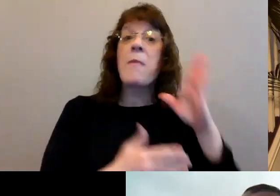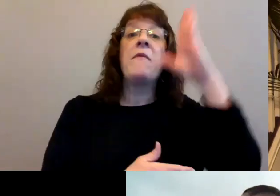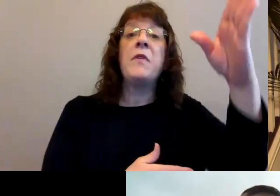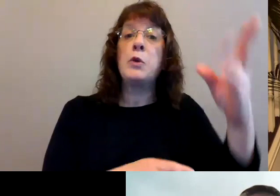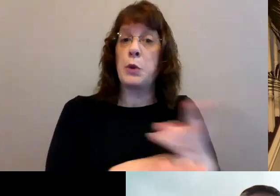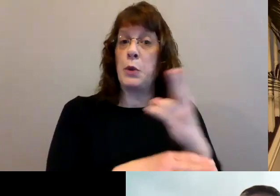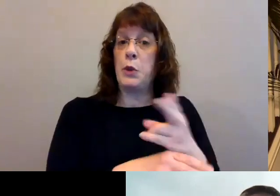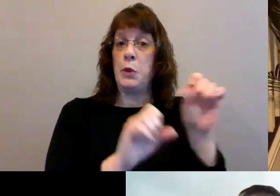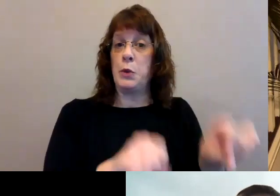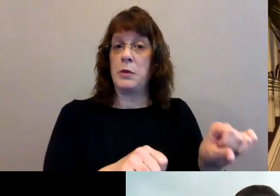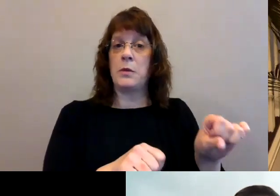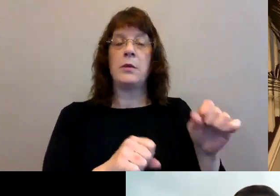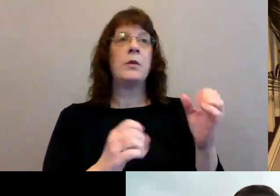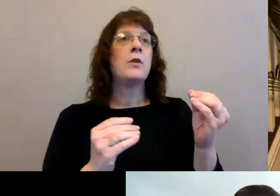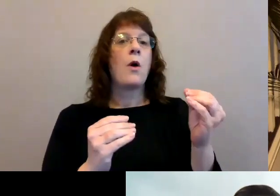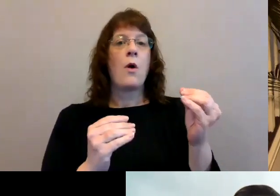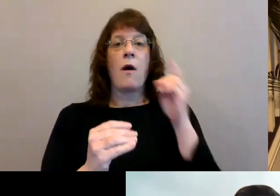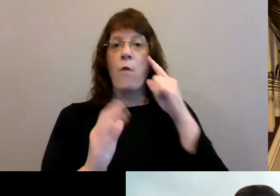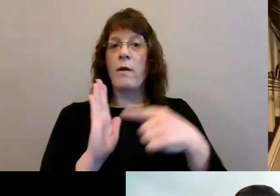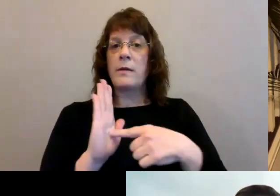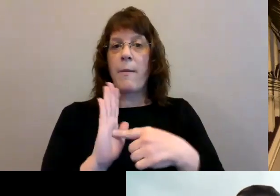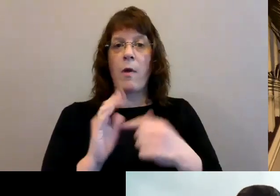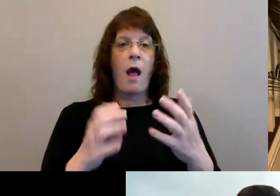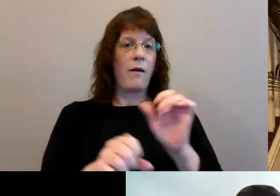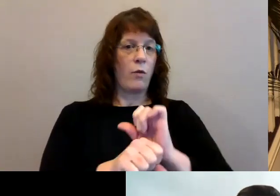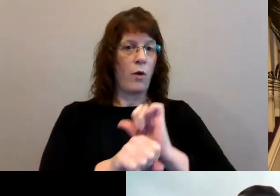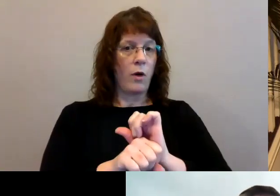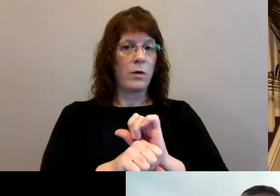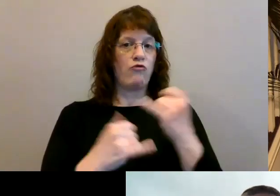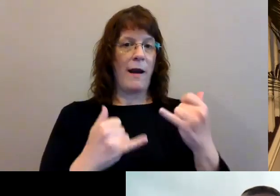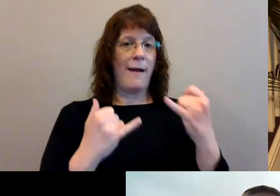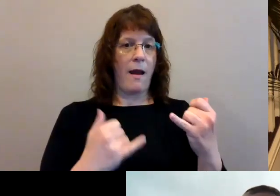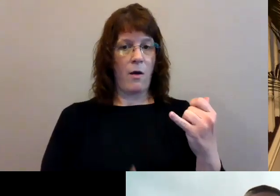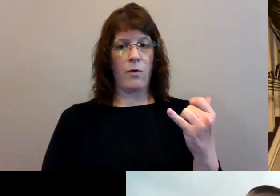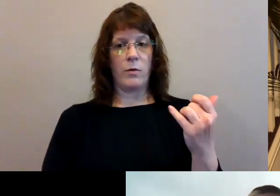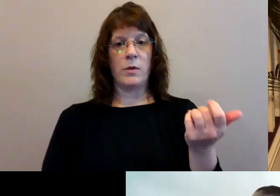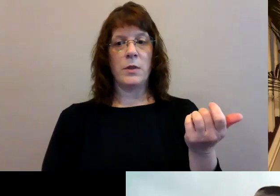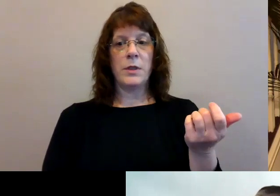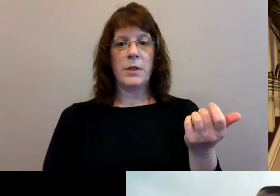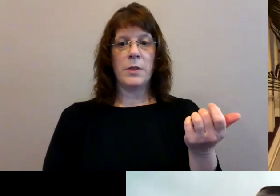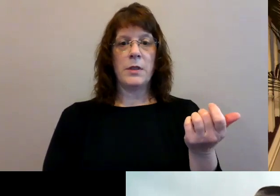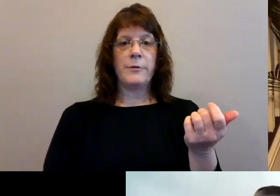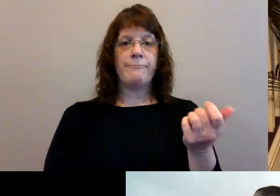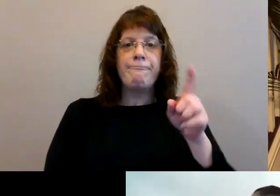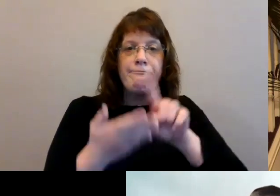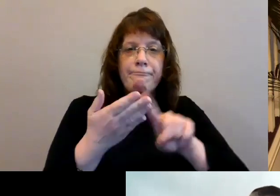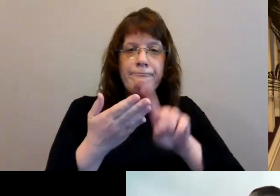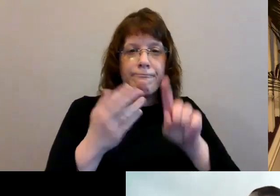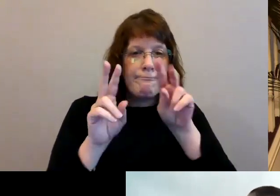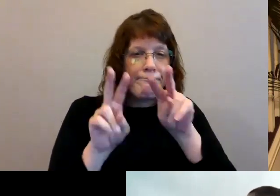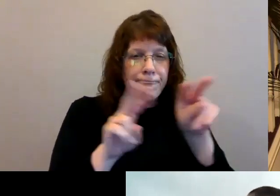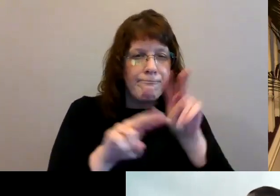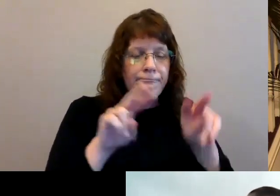for example, there's a lot of work that's being done right now exploring and